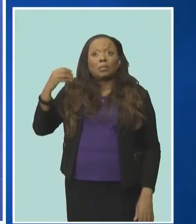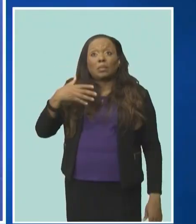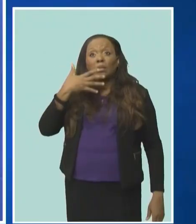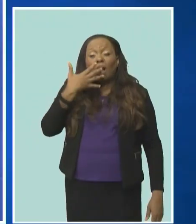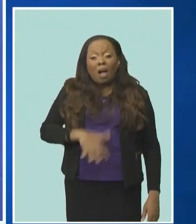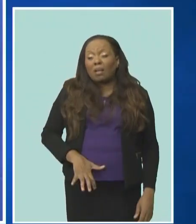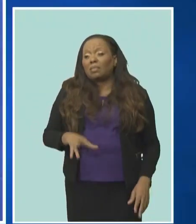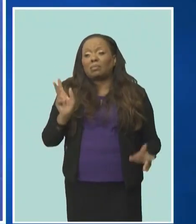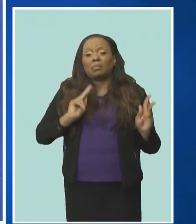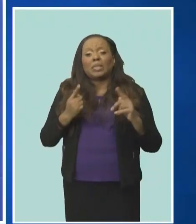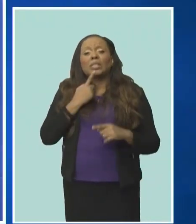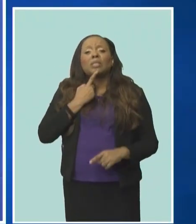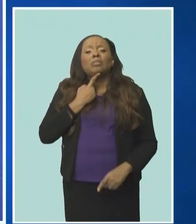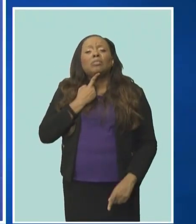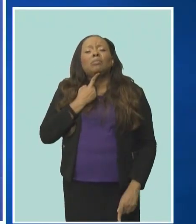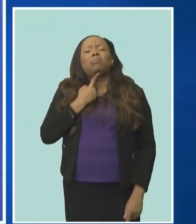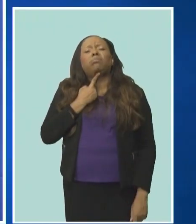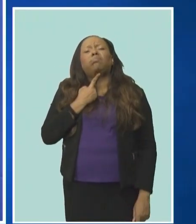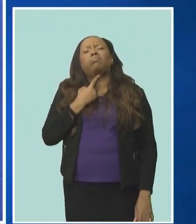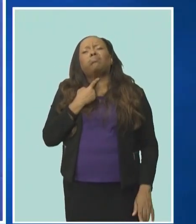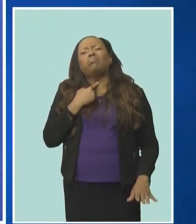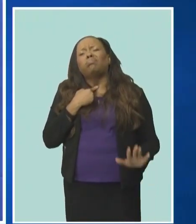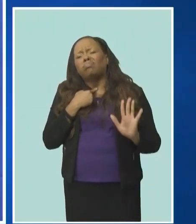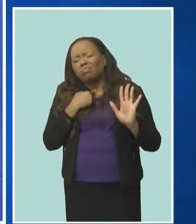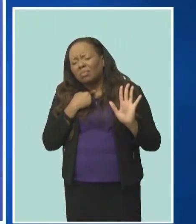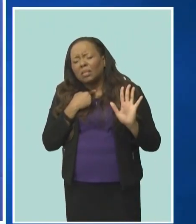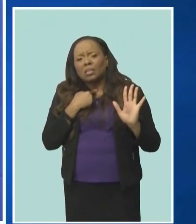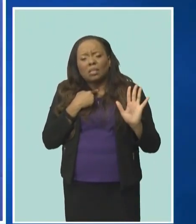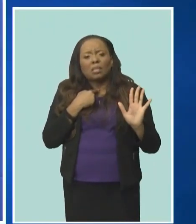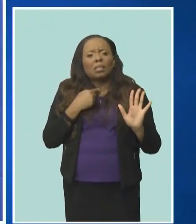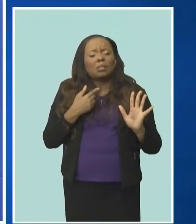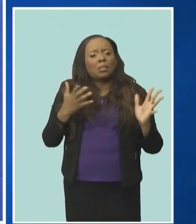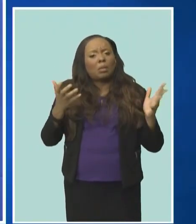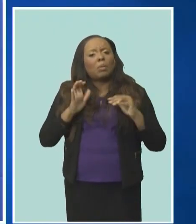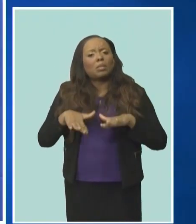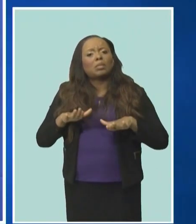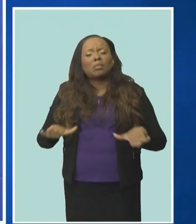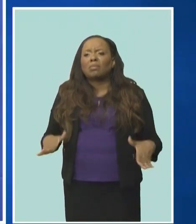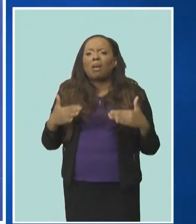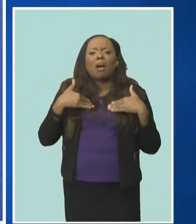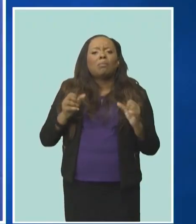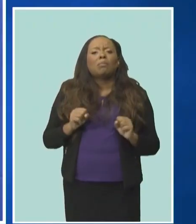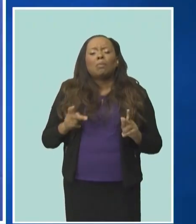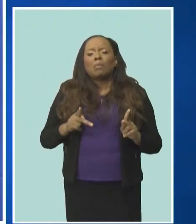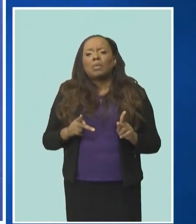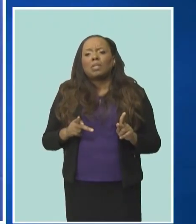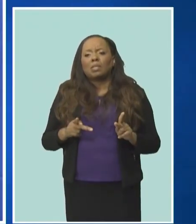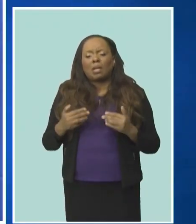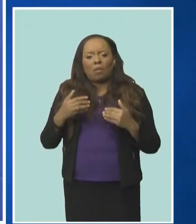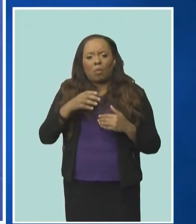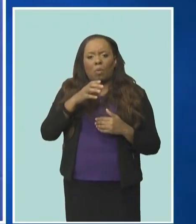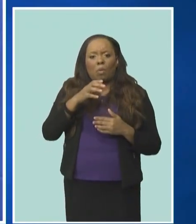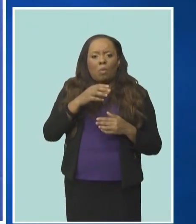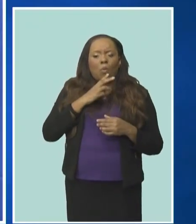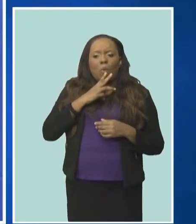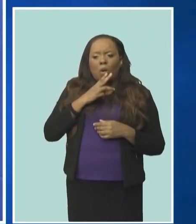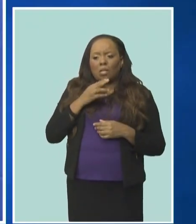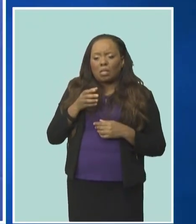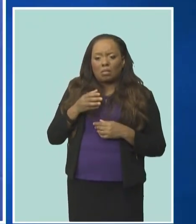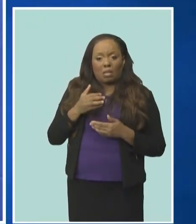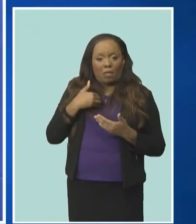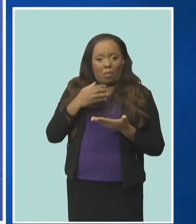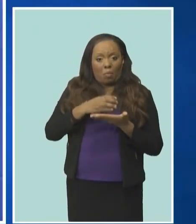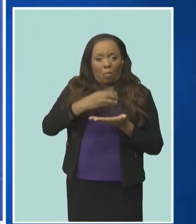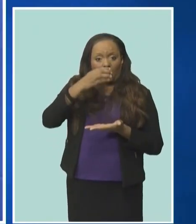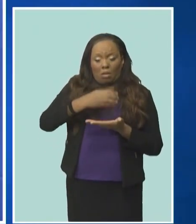get thirsty. And for children to be able to have facilities within the school system that allows for them to quench their thirst